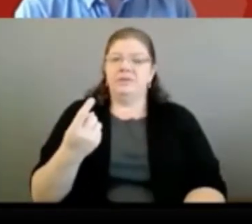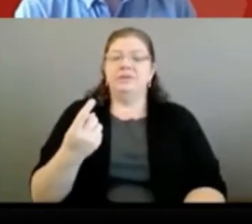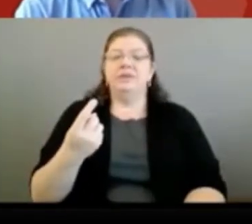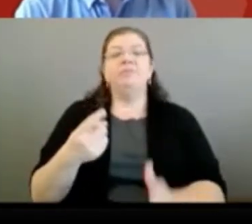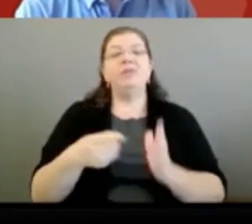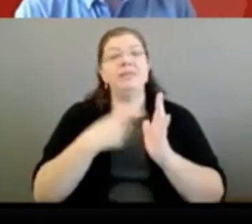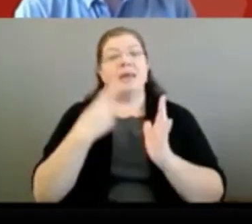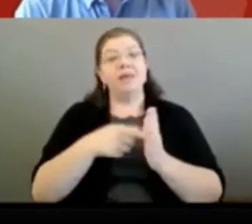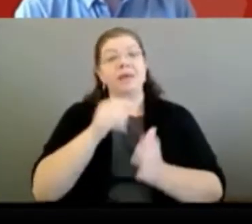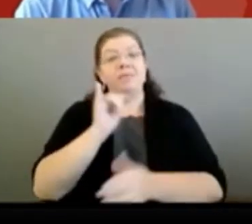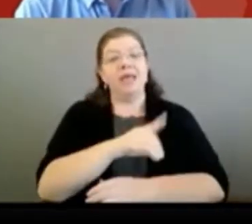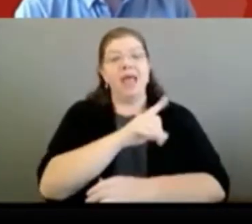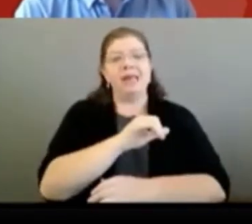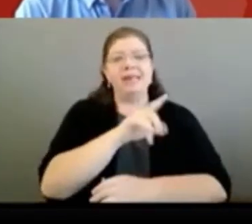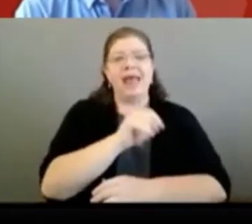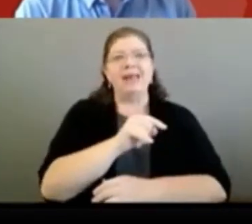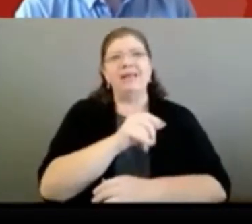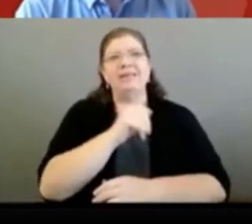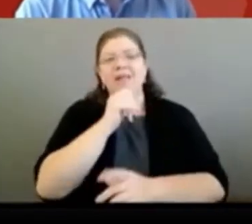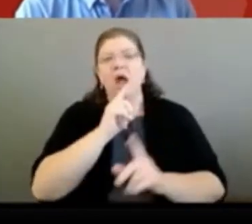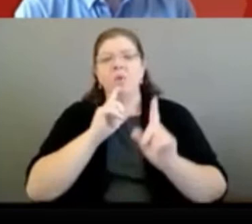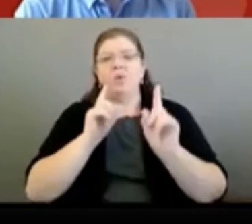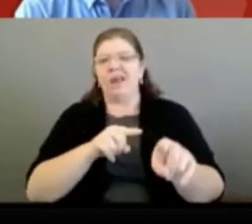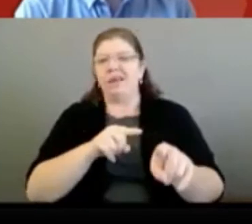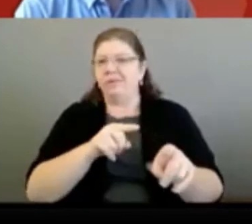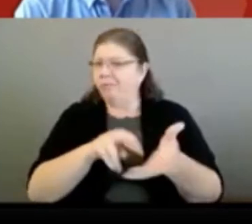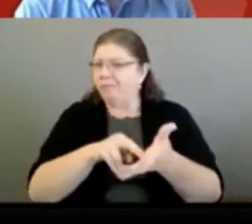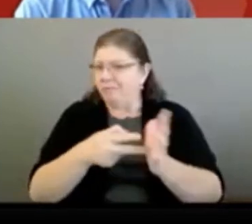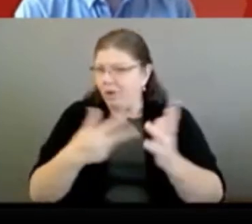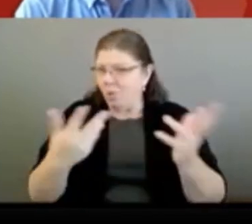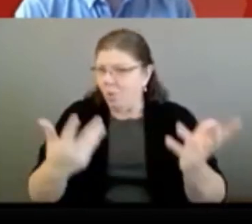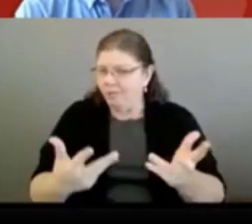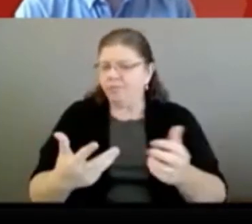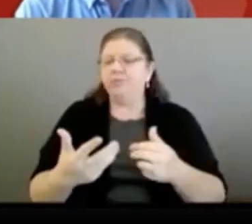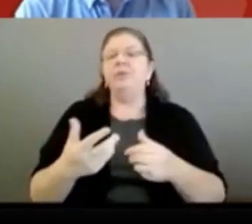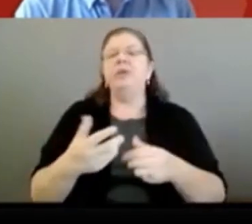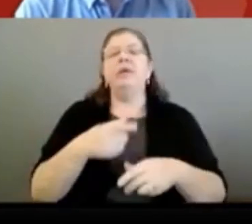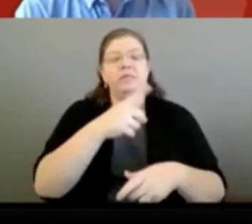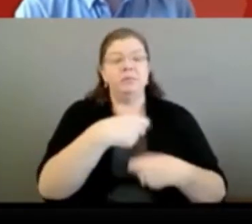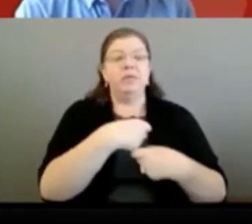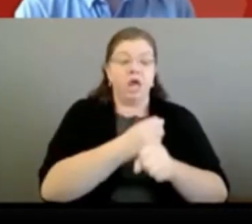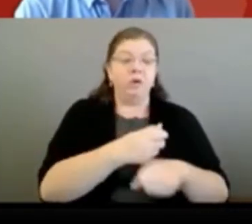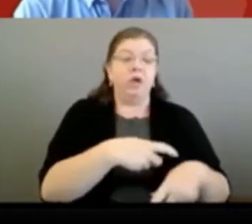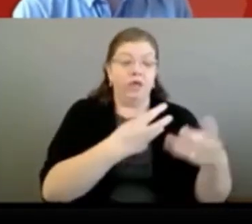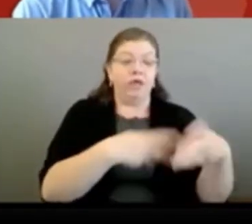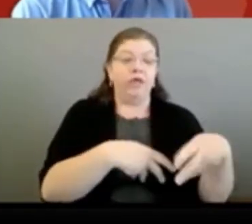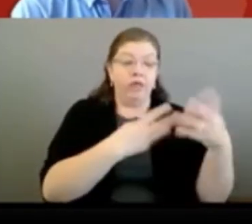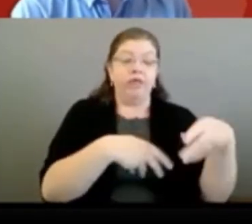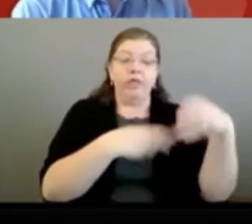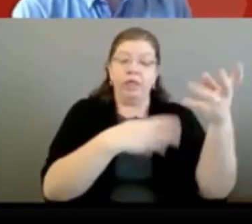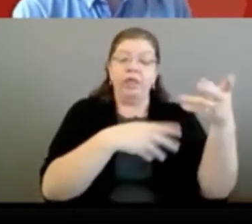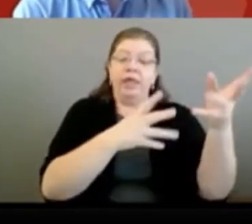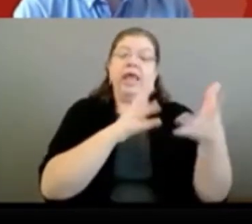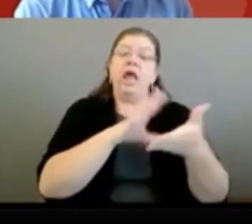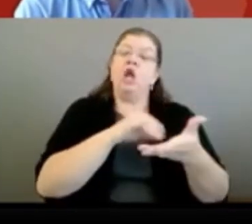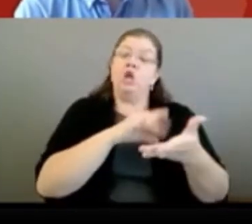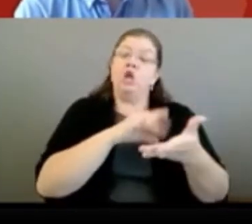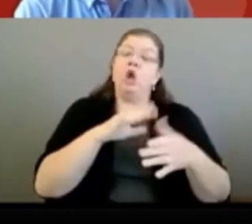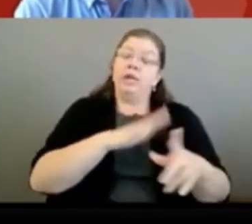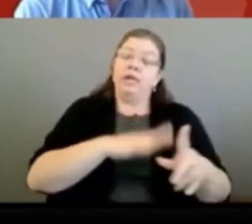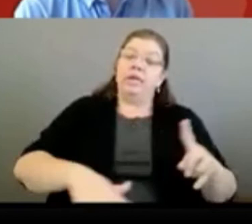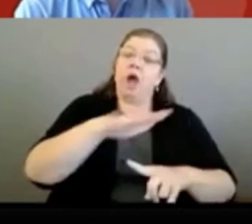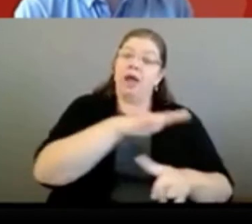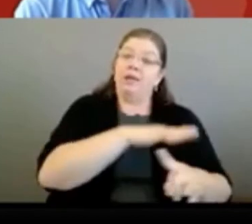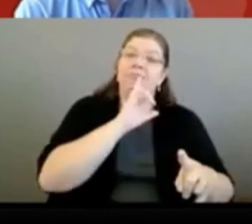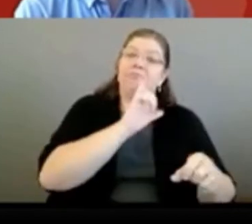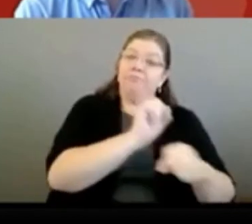this data is non-reactive as well. So what that means is it's being generated in authentic learning context as opposed